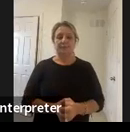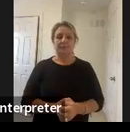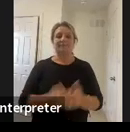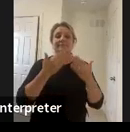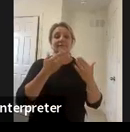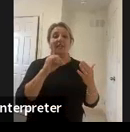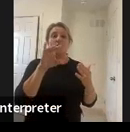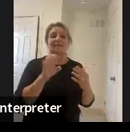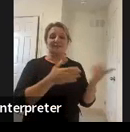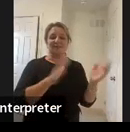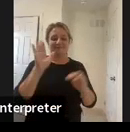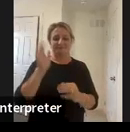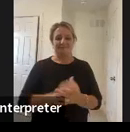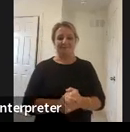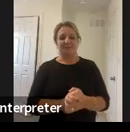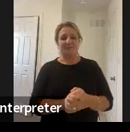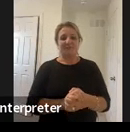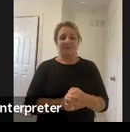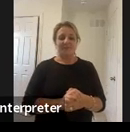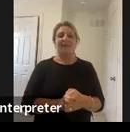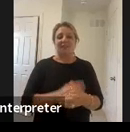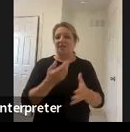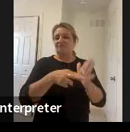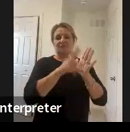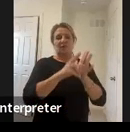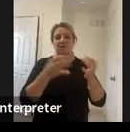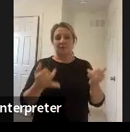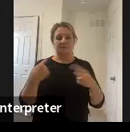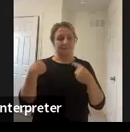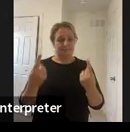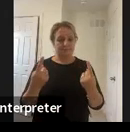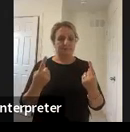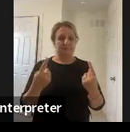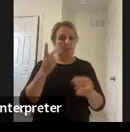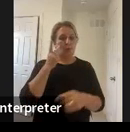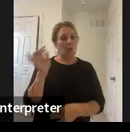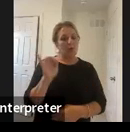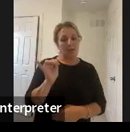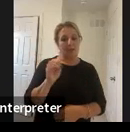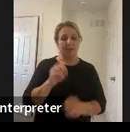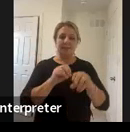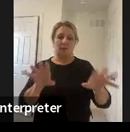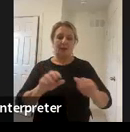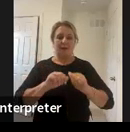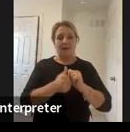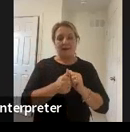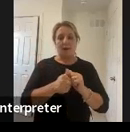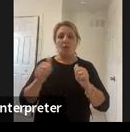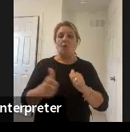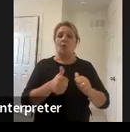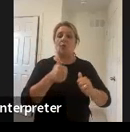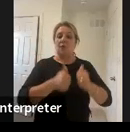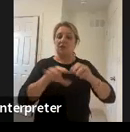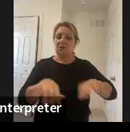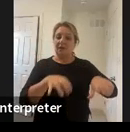Debbie. Hi, everyone. So we've just gone over how monkeypox presents, how it spreads, and which activities most